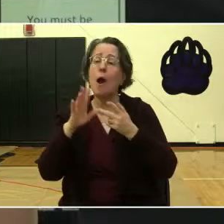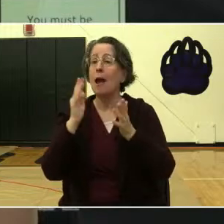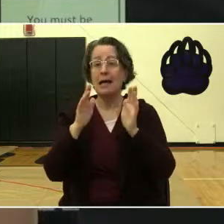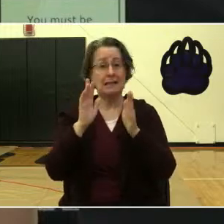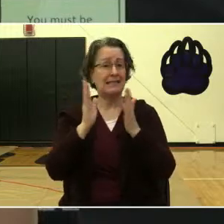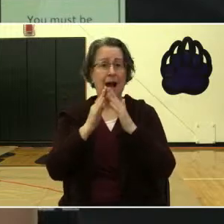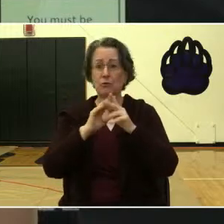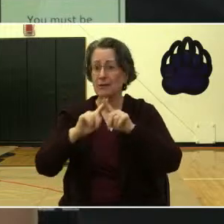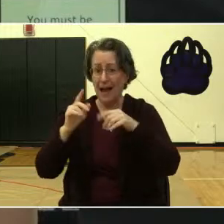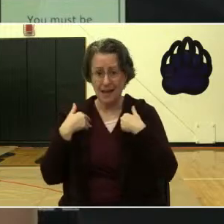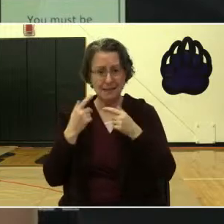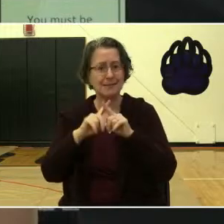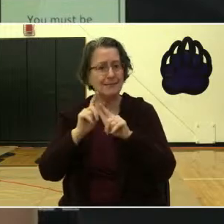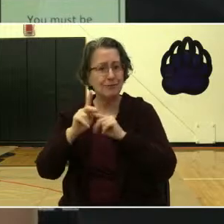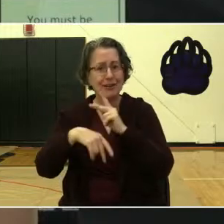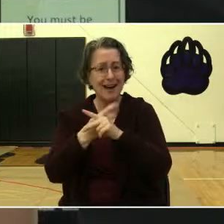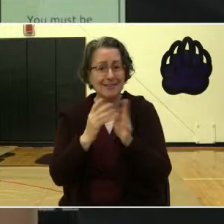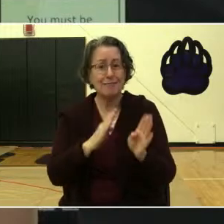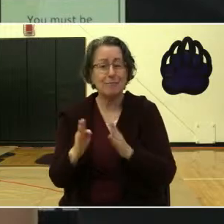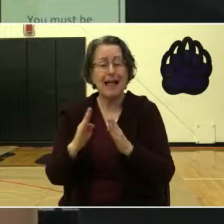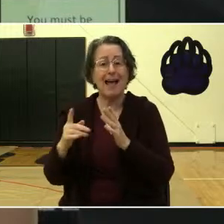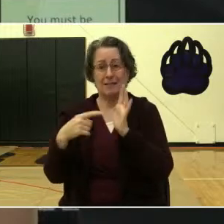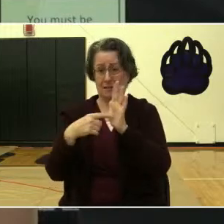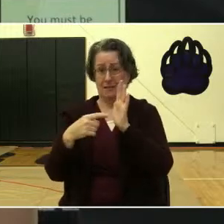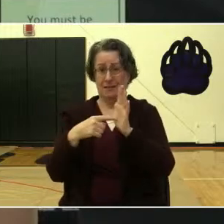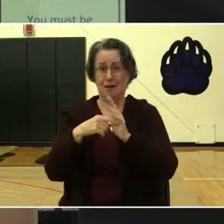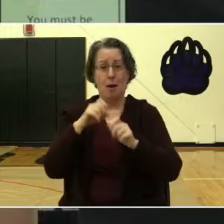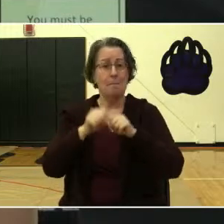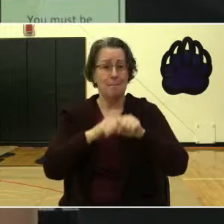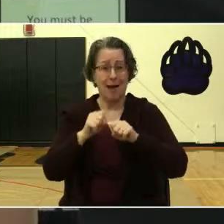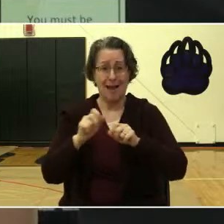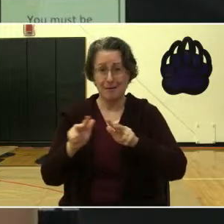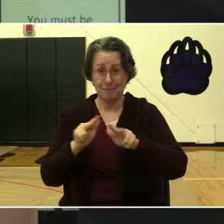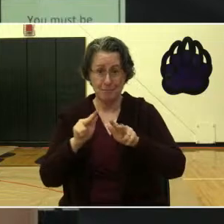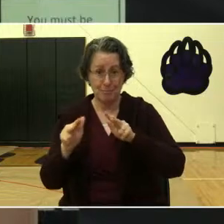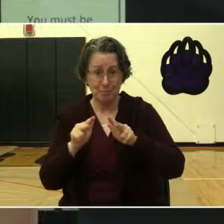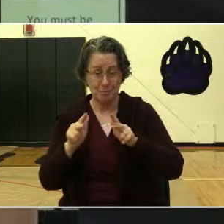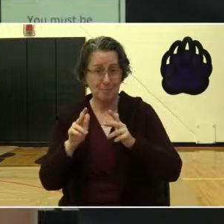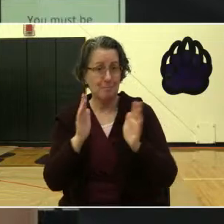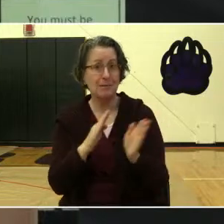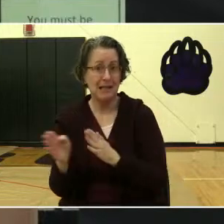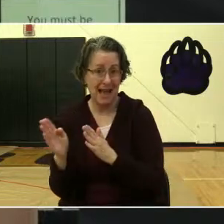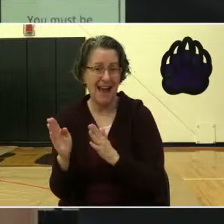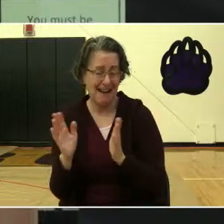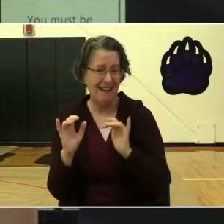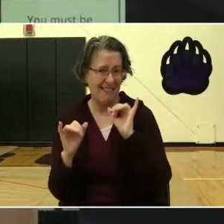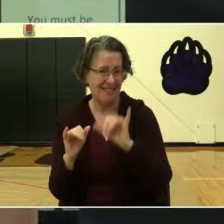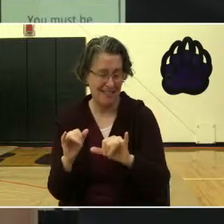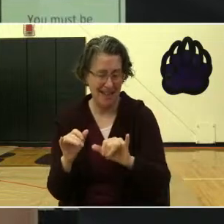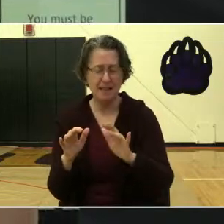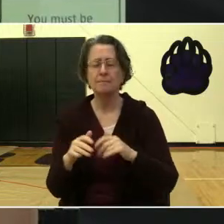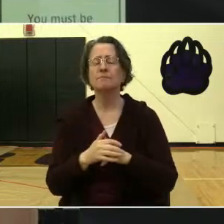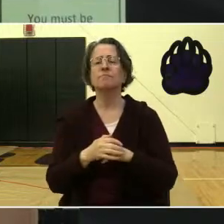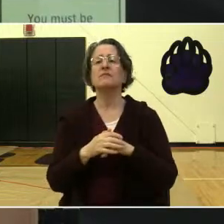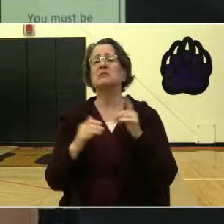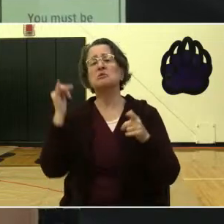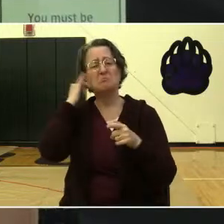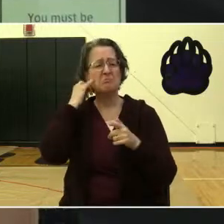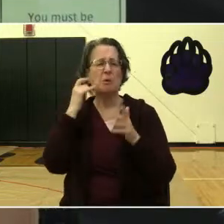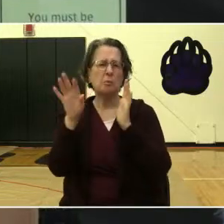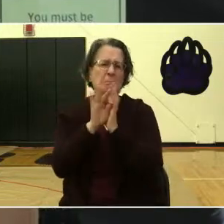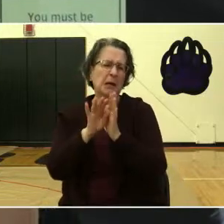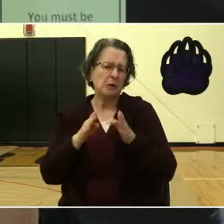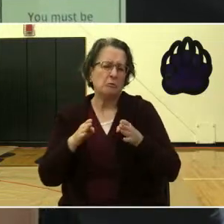so you know the idea is that as select roads we'll Implement bike and pedestrian